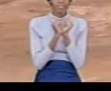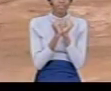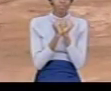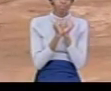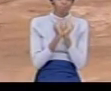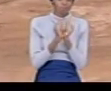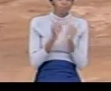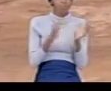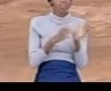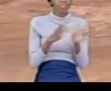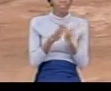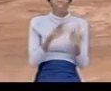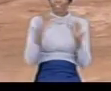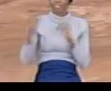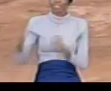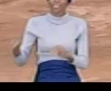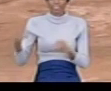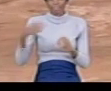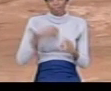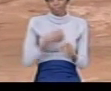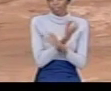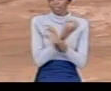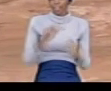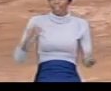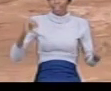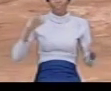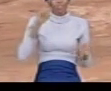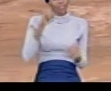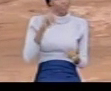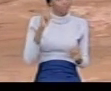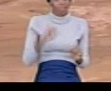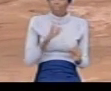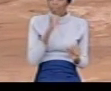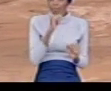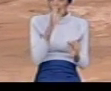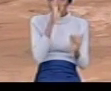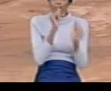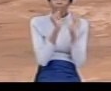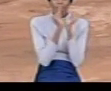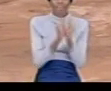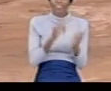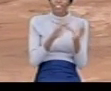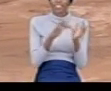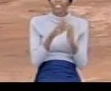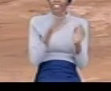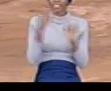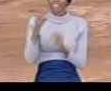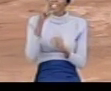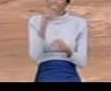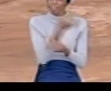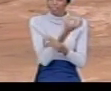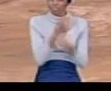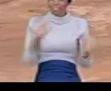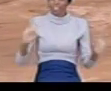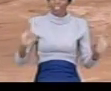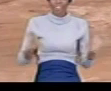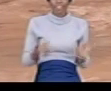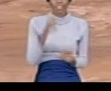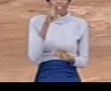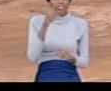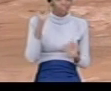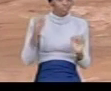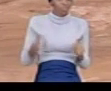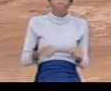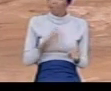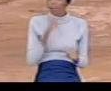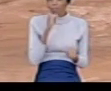bound. Jesus sets me free. You cannot be bound. Jesus sets me free.